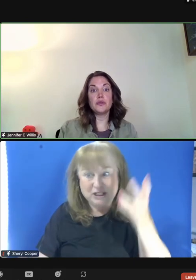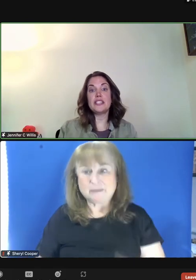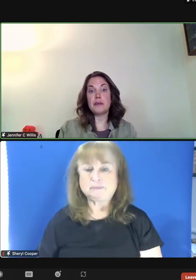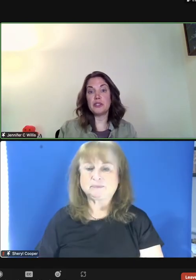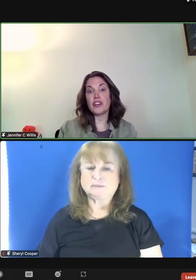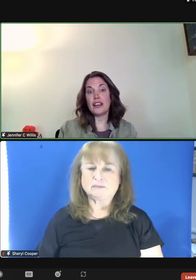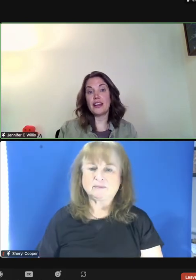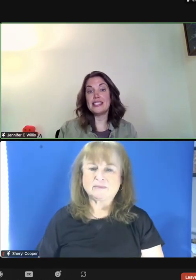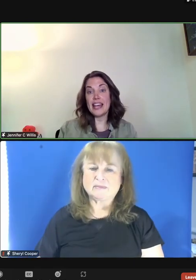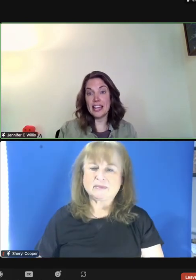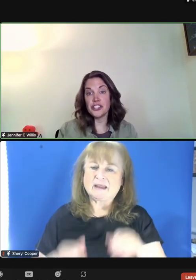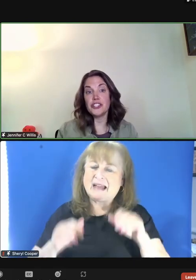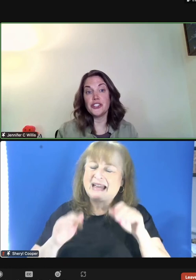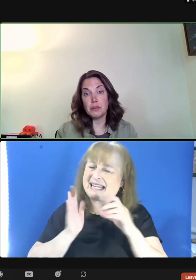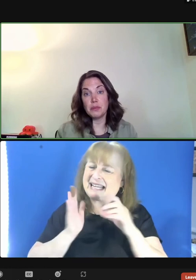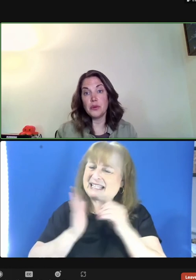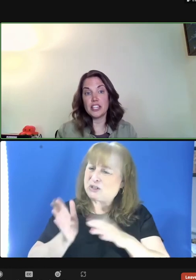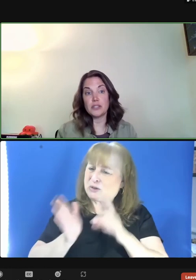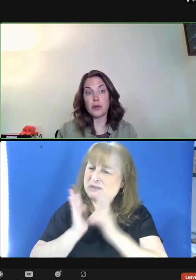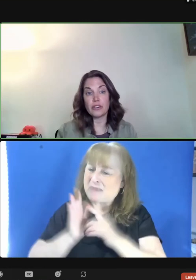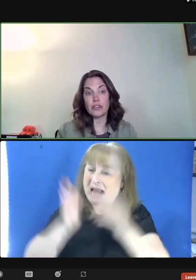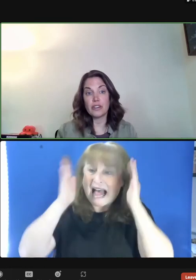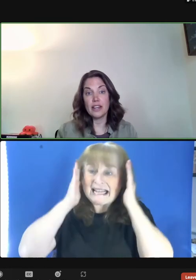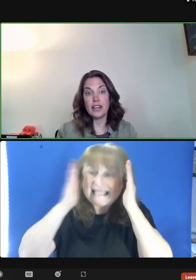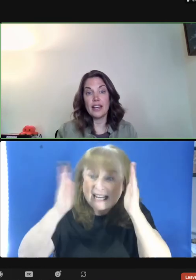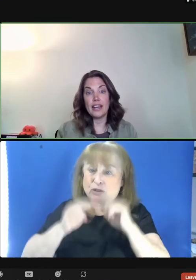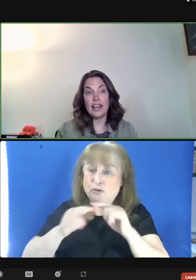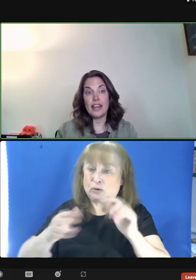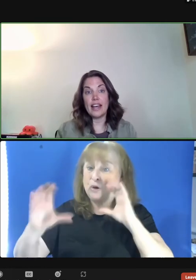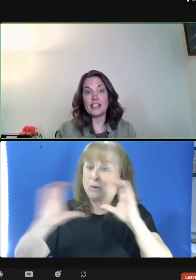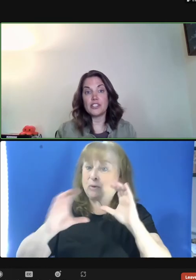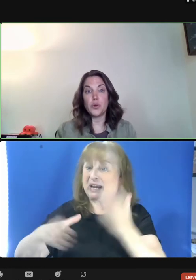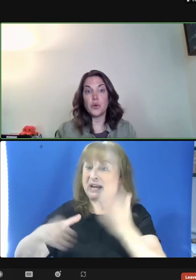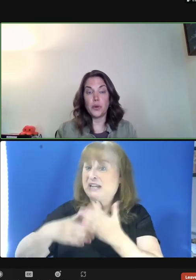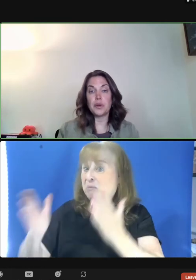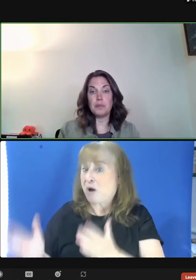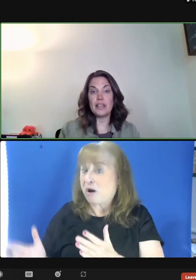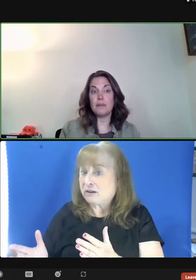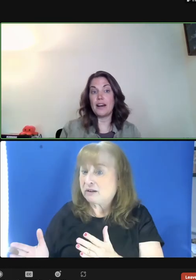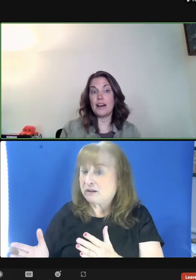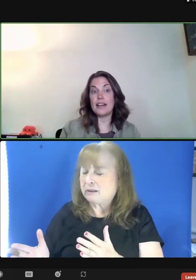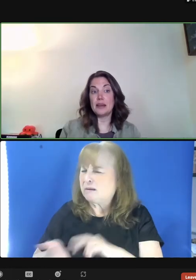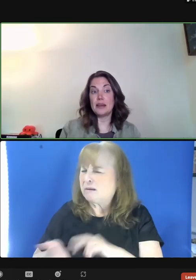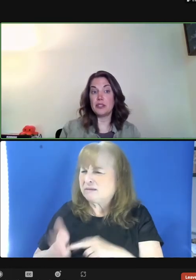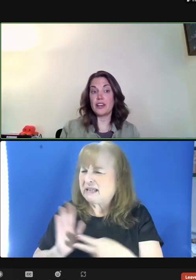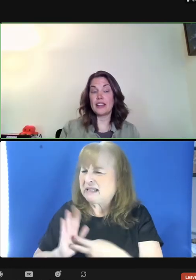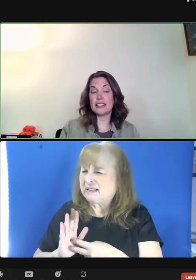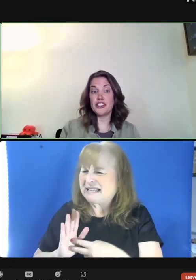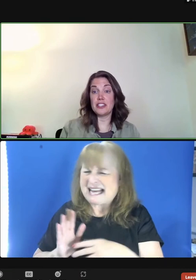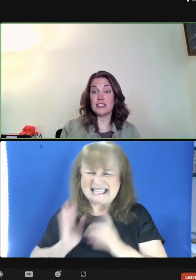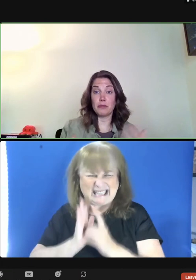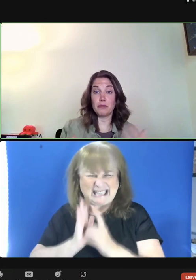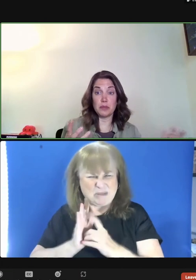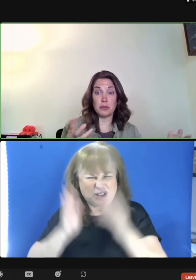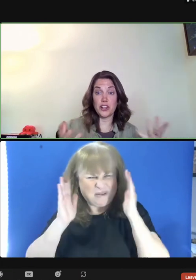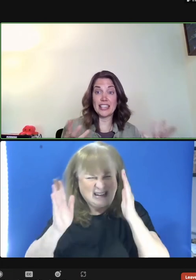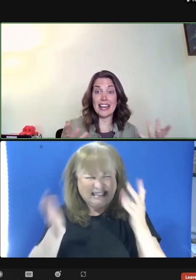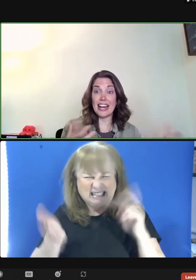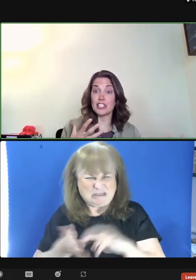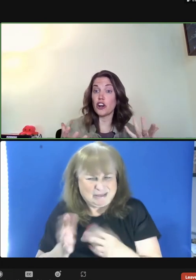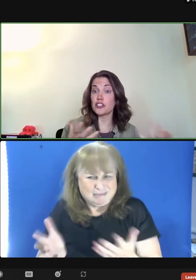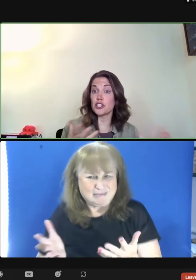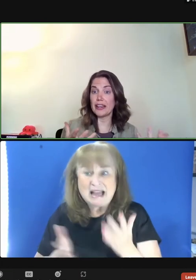Is the student demonstrating attention to the communication partner? And so what do we mean by demonstrating attention? For